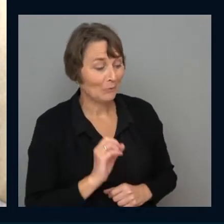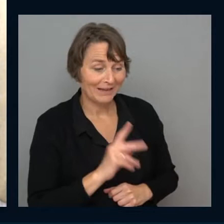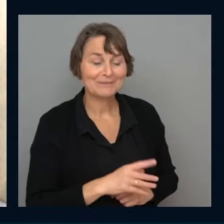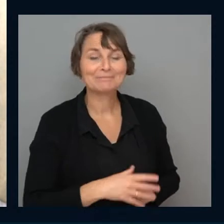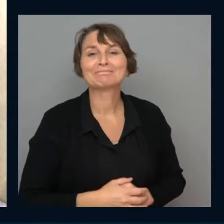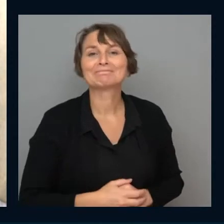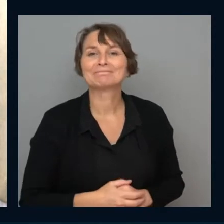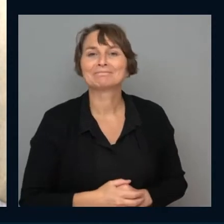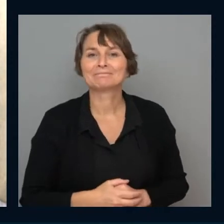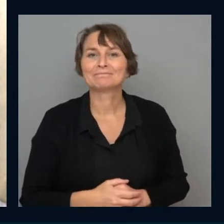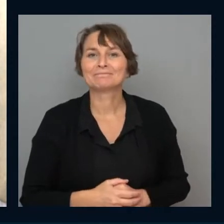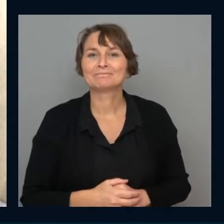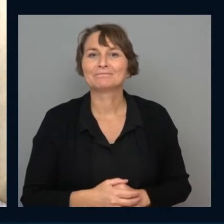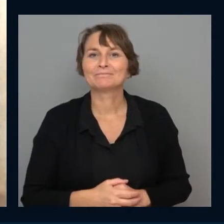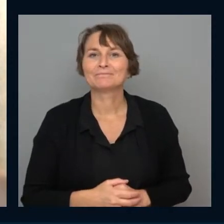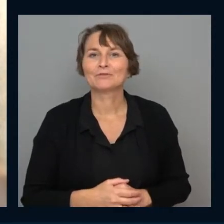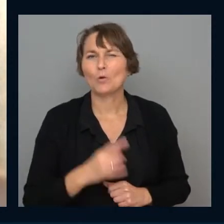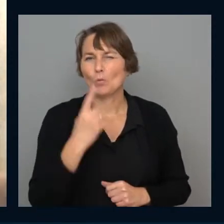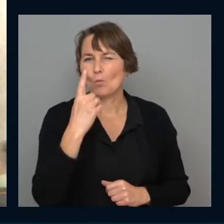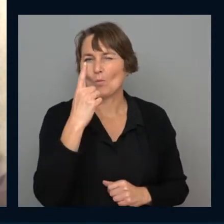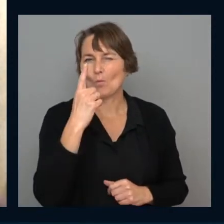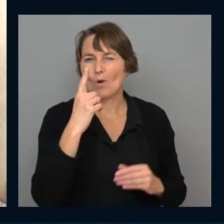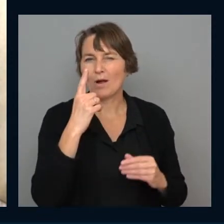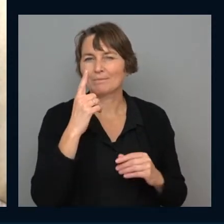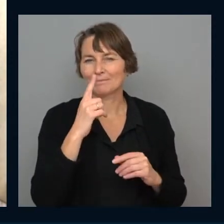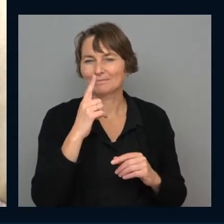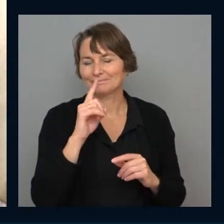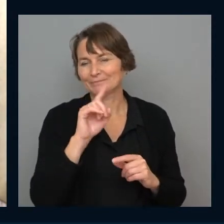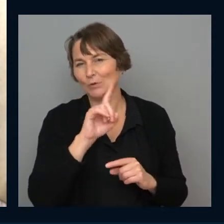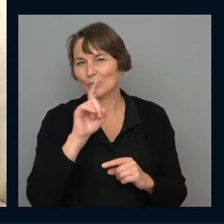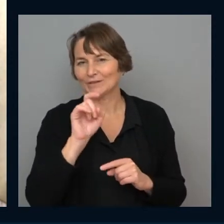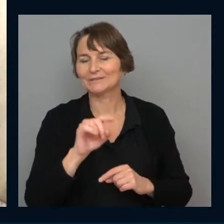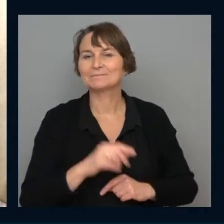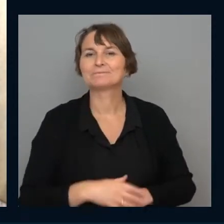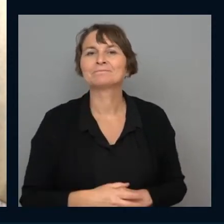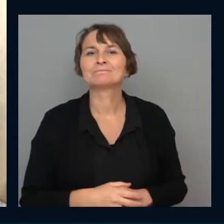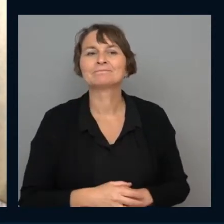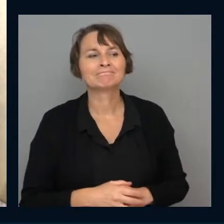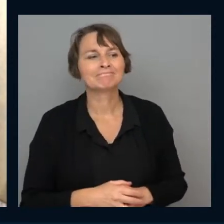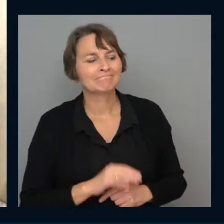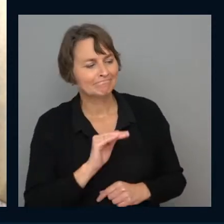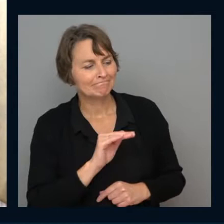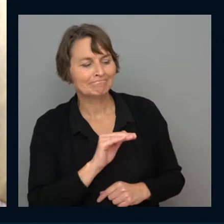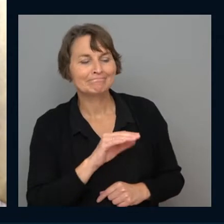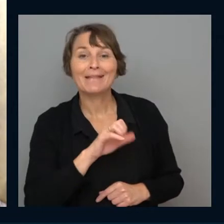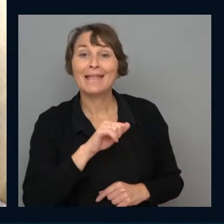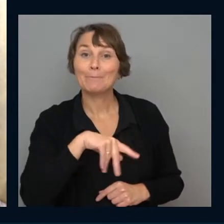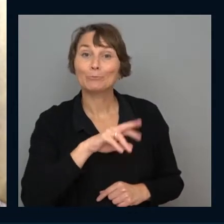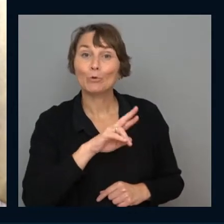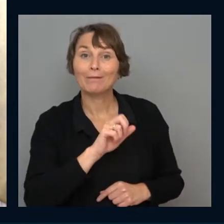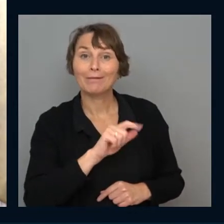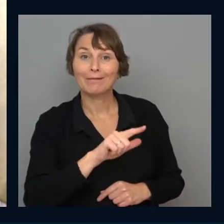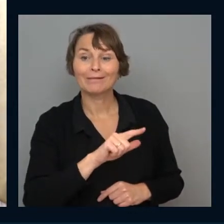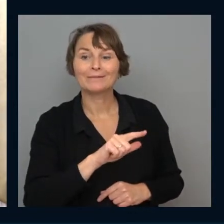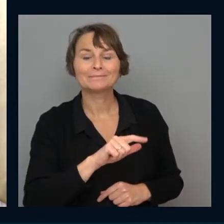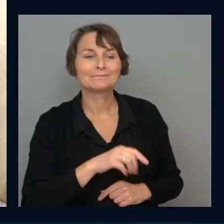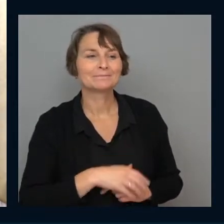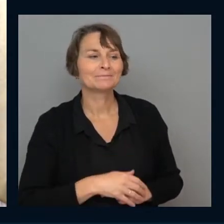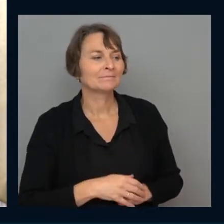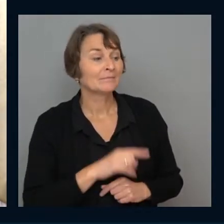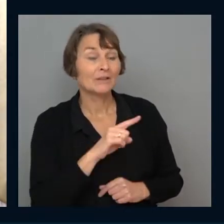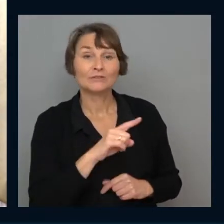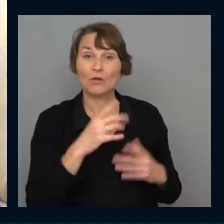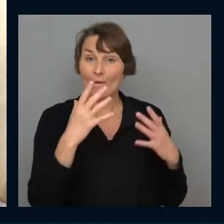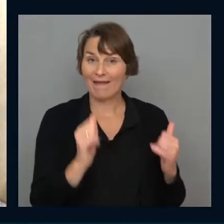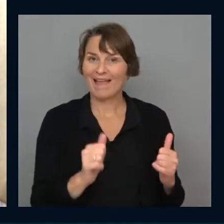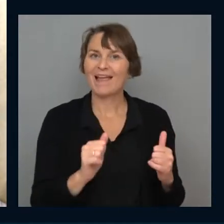take another one. Let's start with you again, April. Azure DevOps consists of many